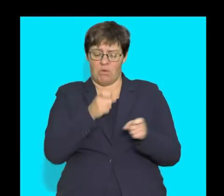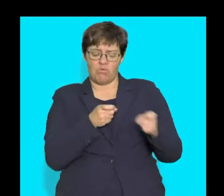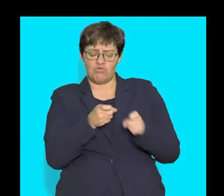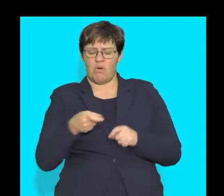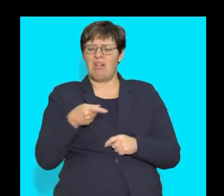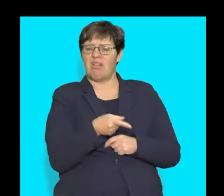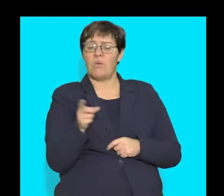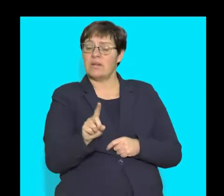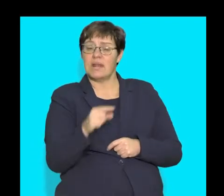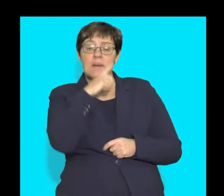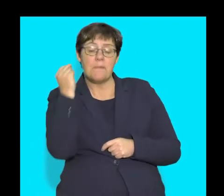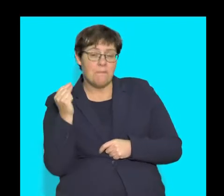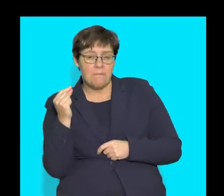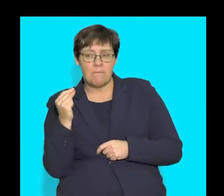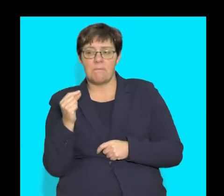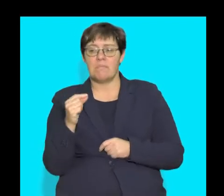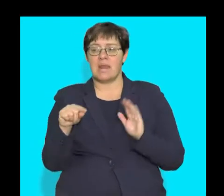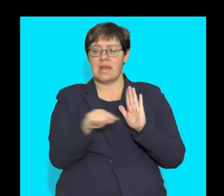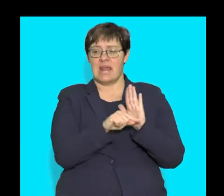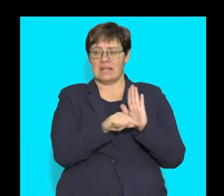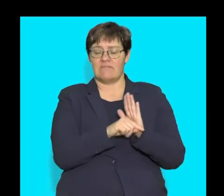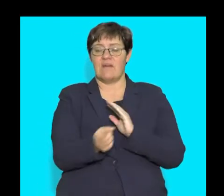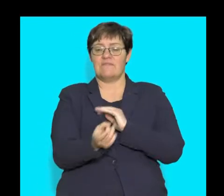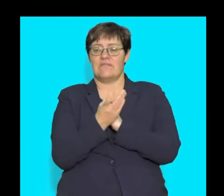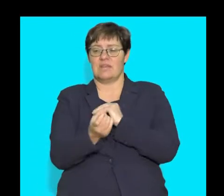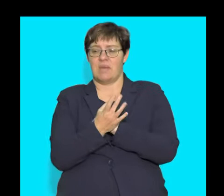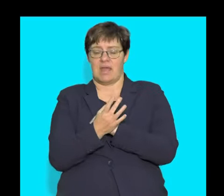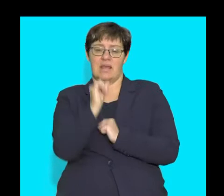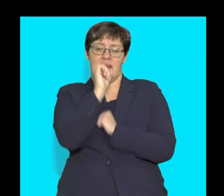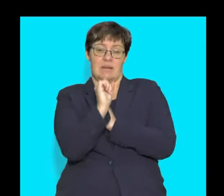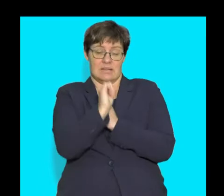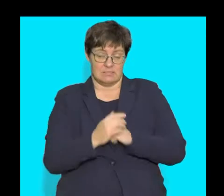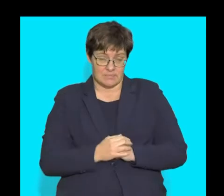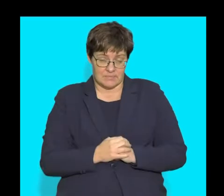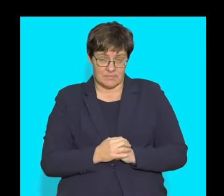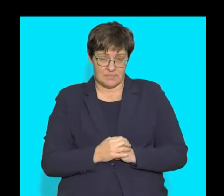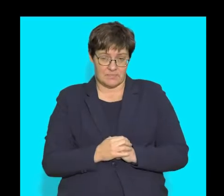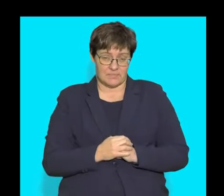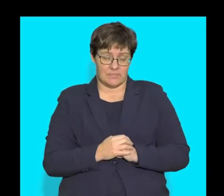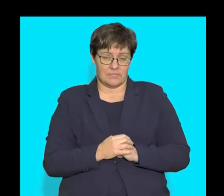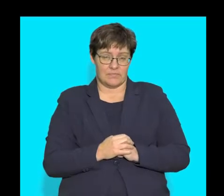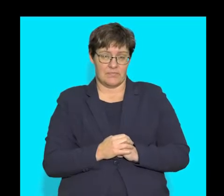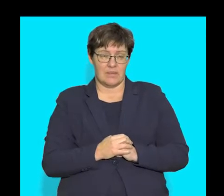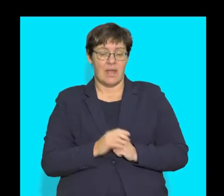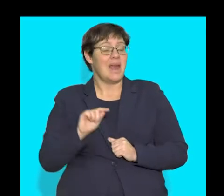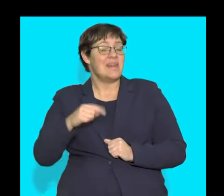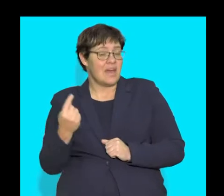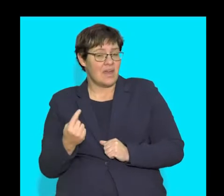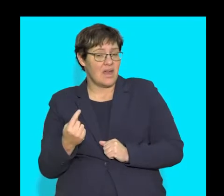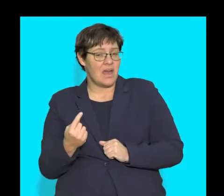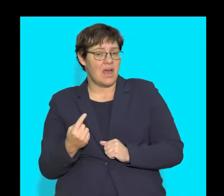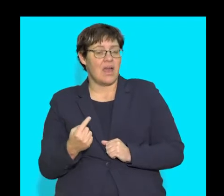that mechanism is called the negative feedback mechanism. Guys, another word for negative